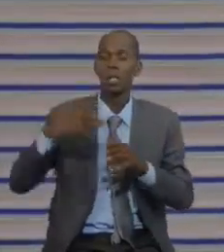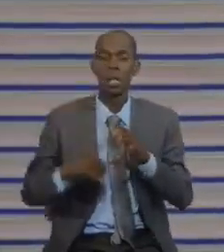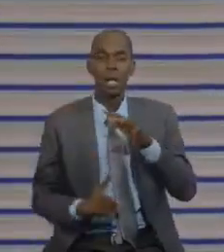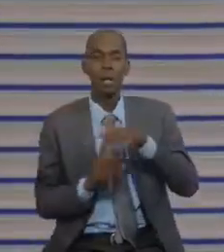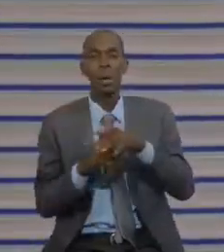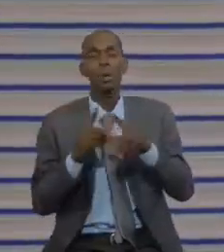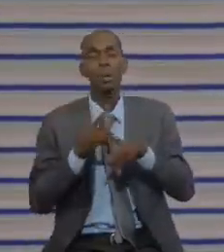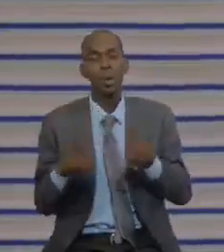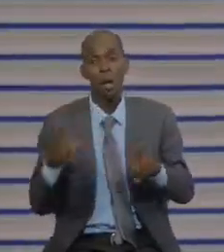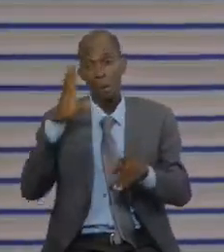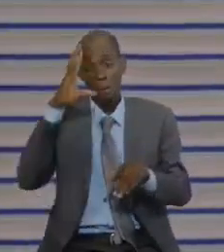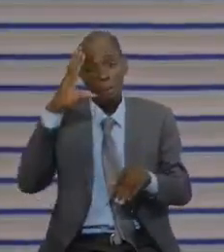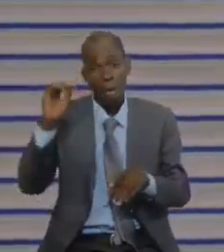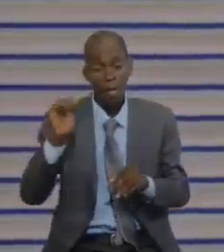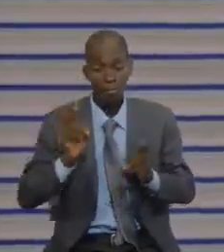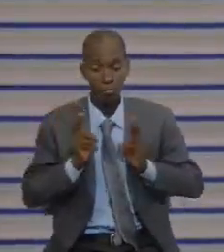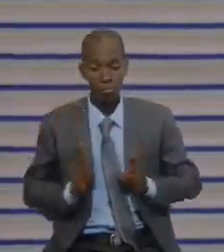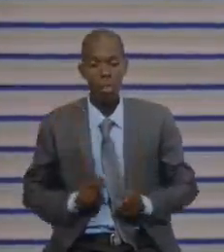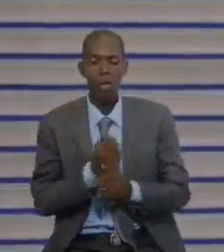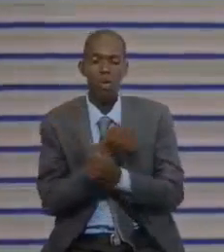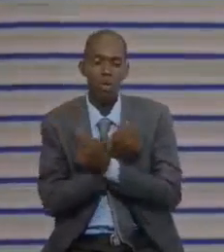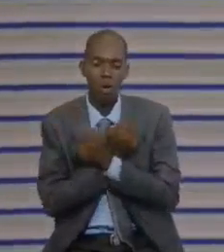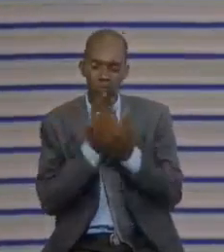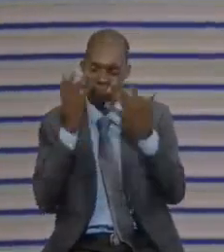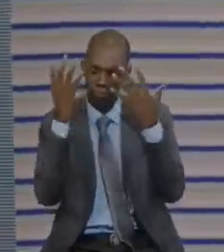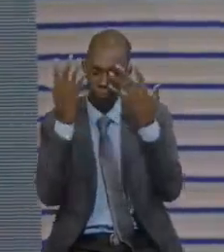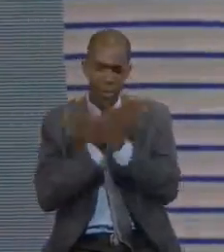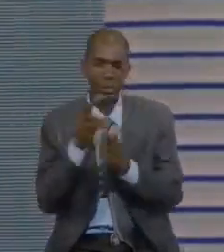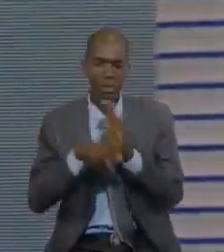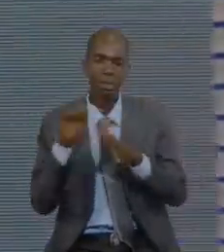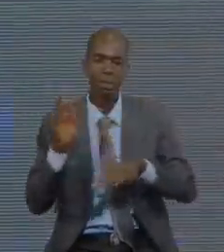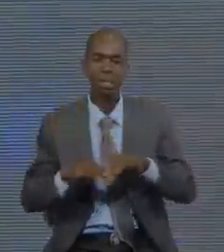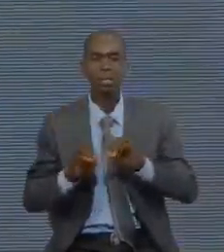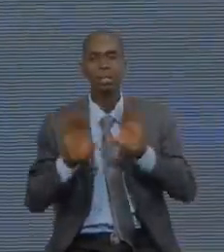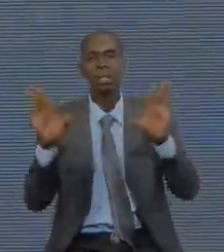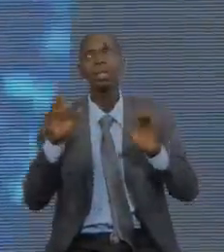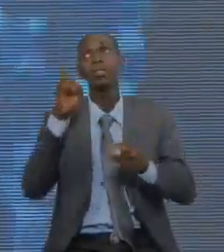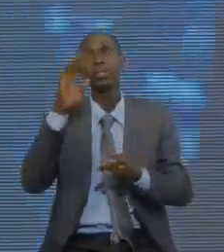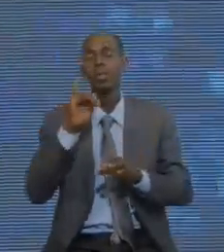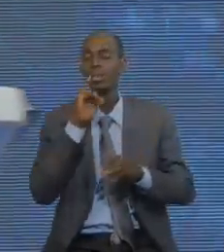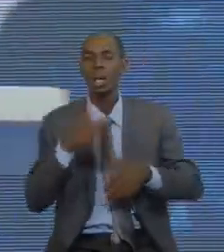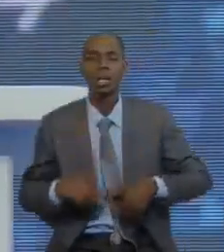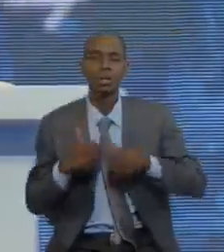darkness rather than light. God is angry with the wicked every day.